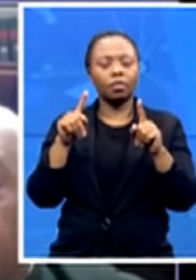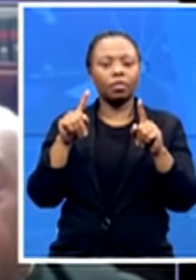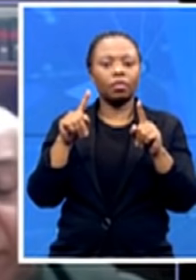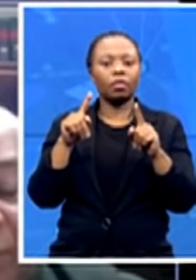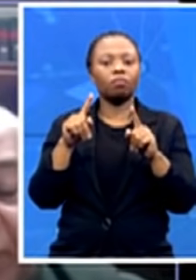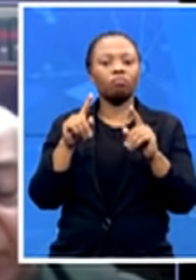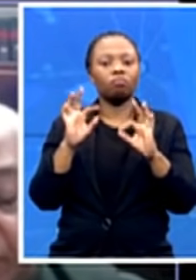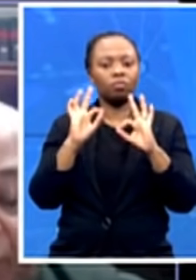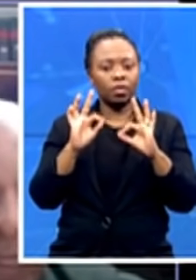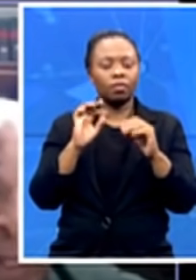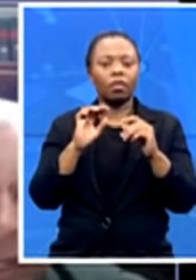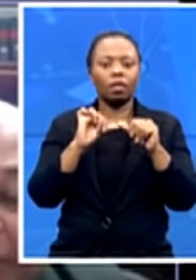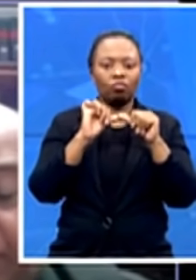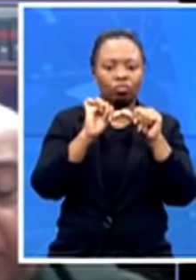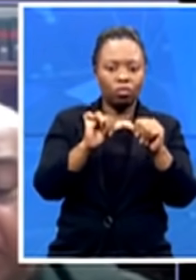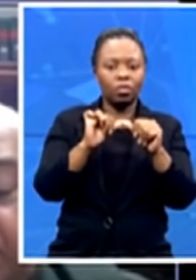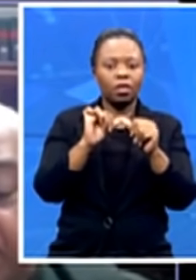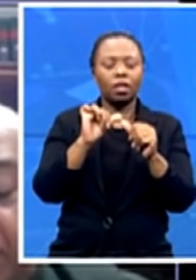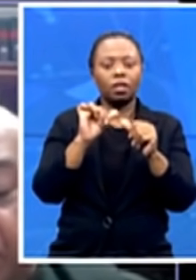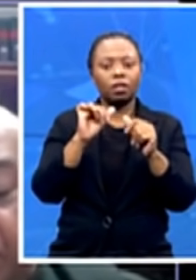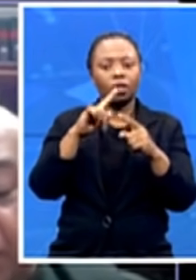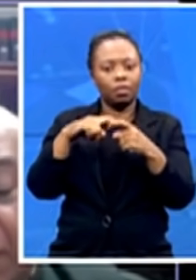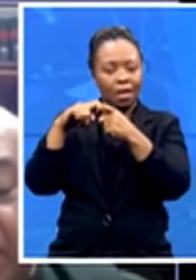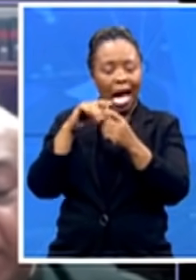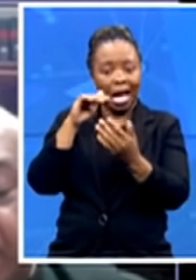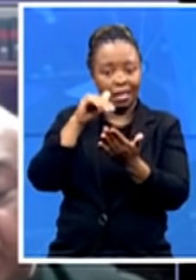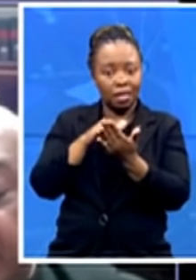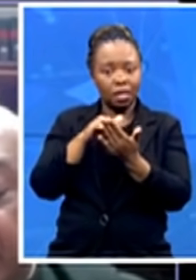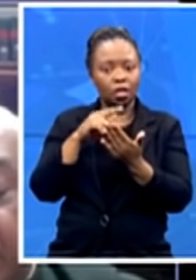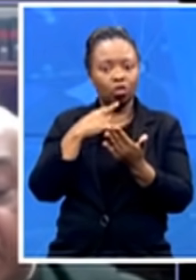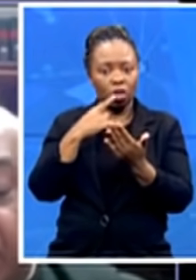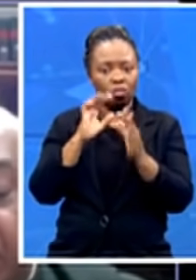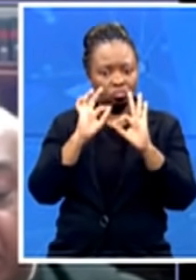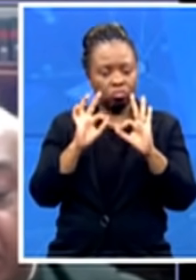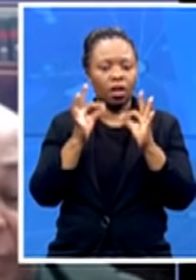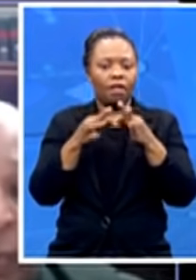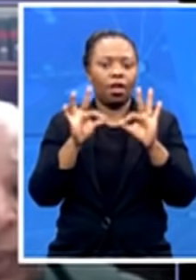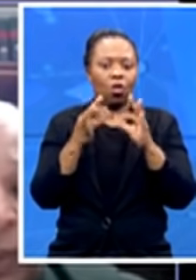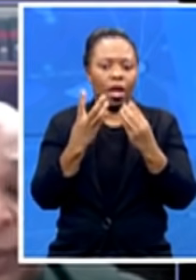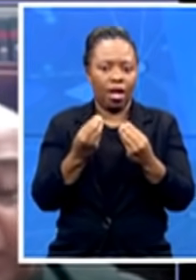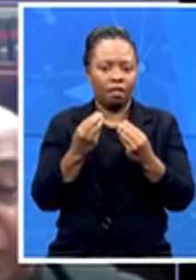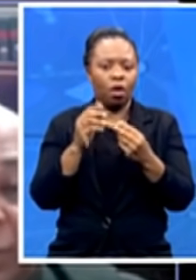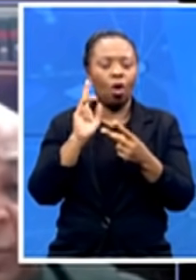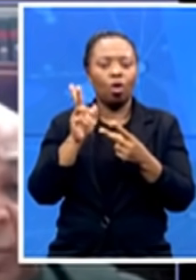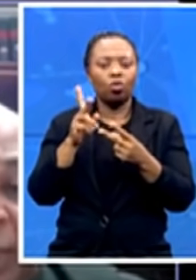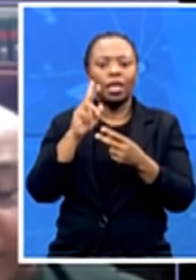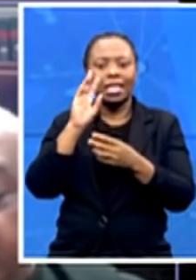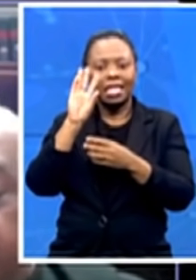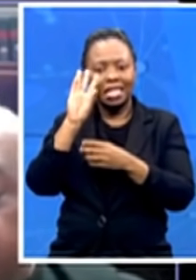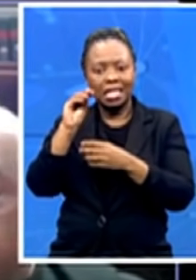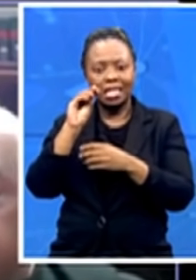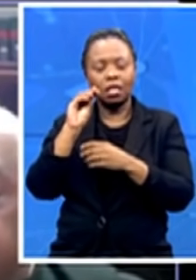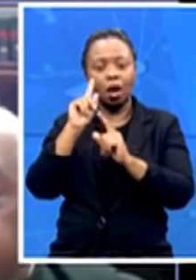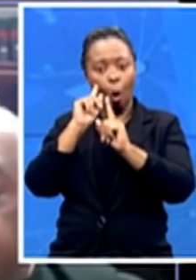lawfully nullified. And then he seeks an order declaring that the instruction announced by